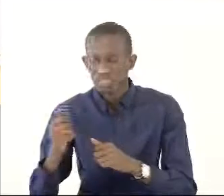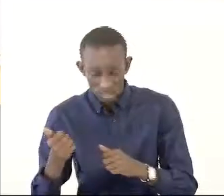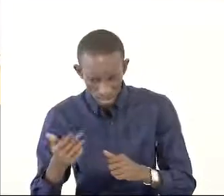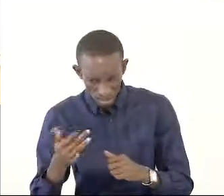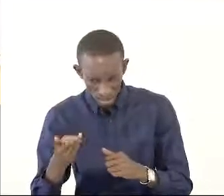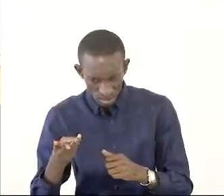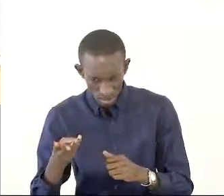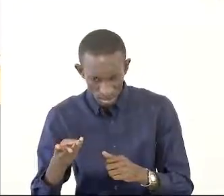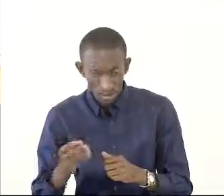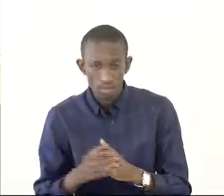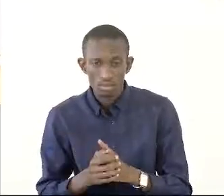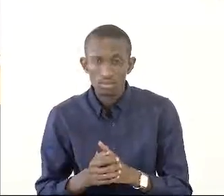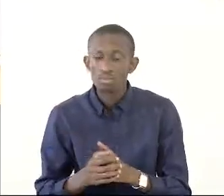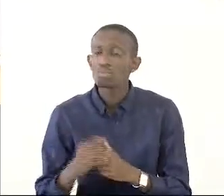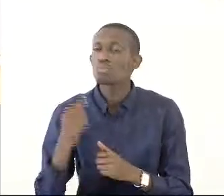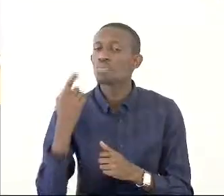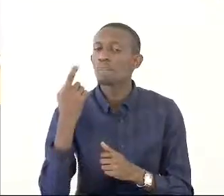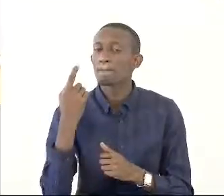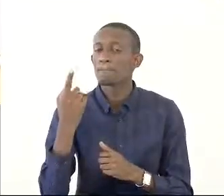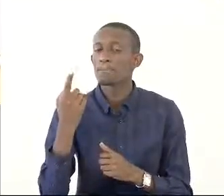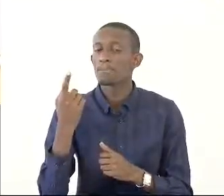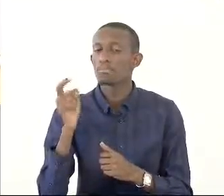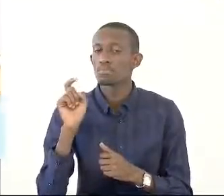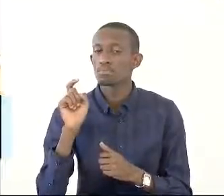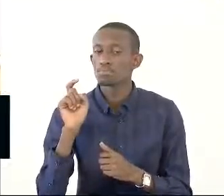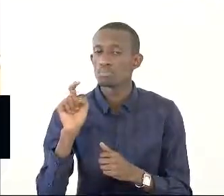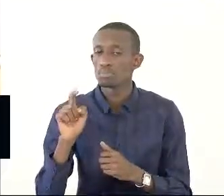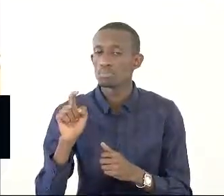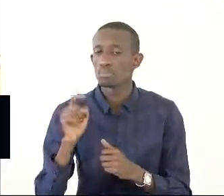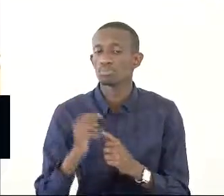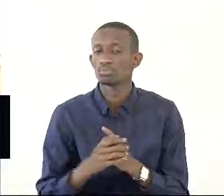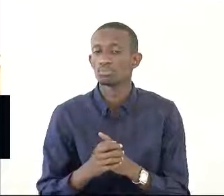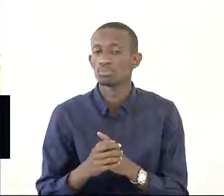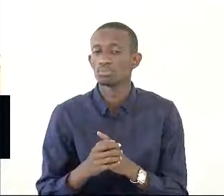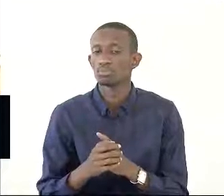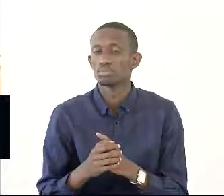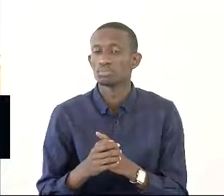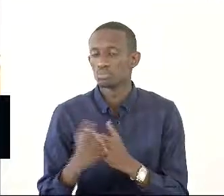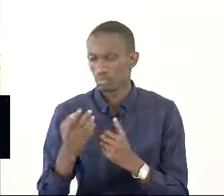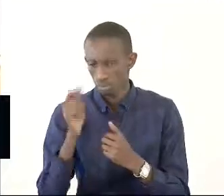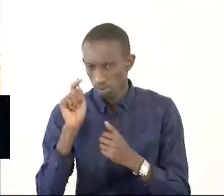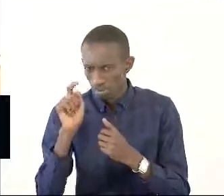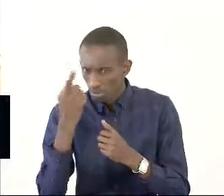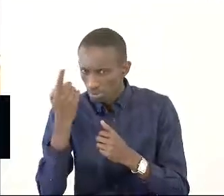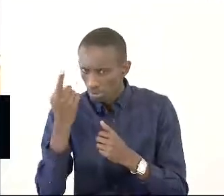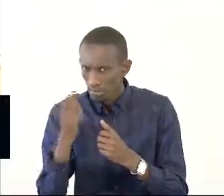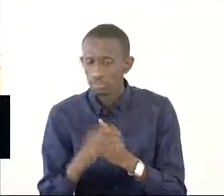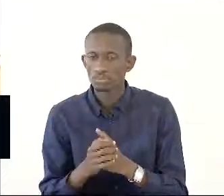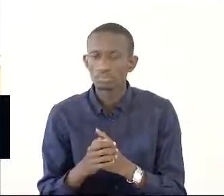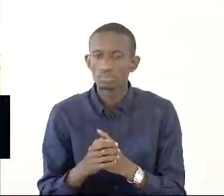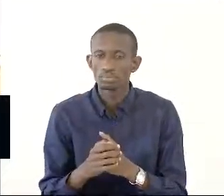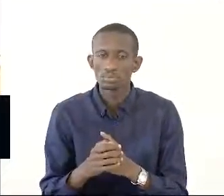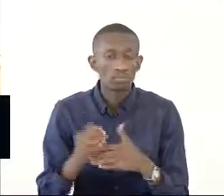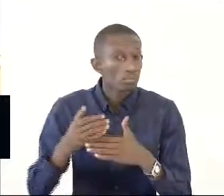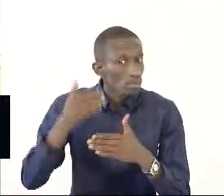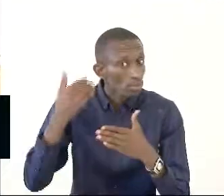was at 1, if I remember, at point 1, somehow like this. If our graph